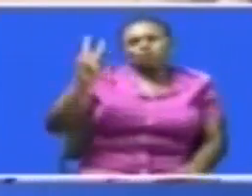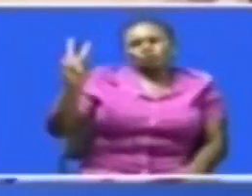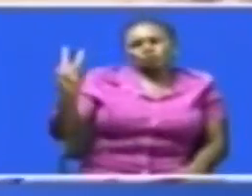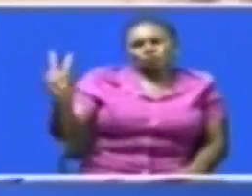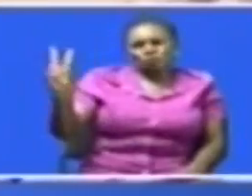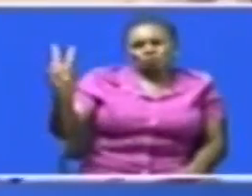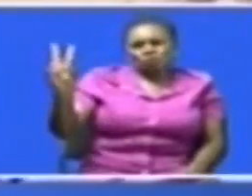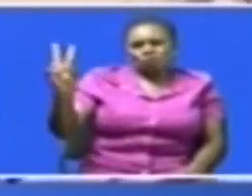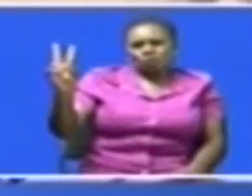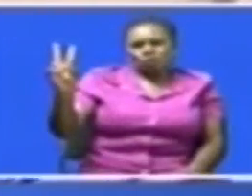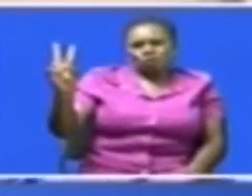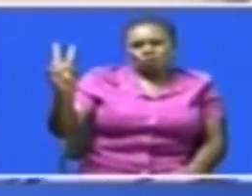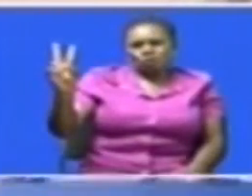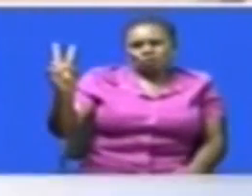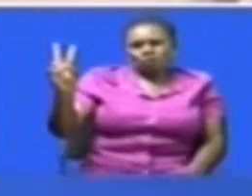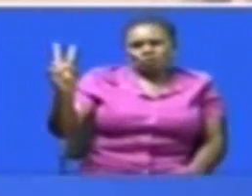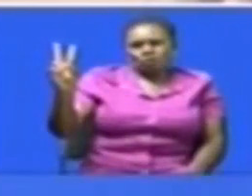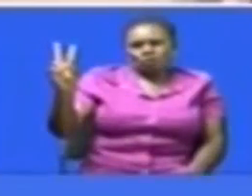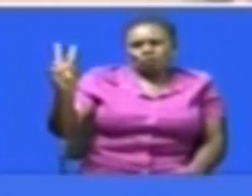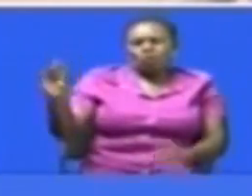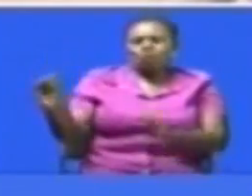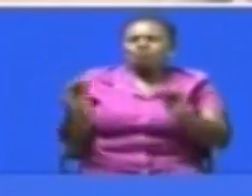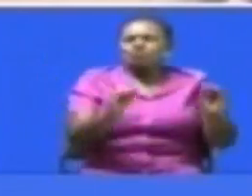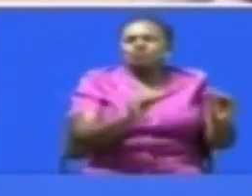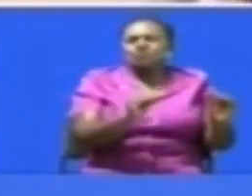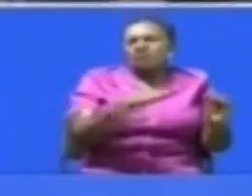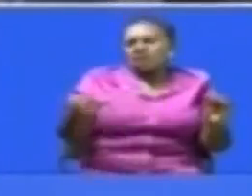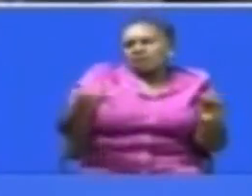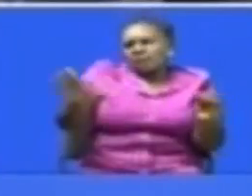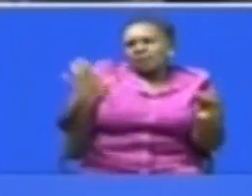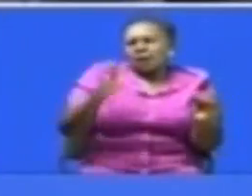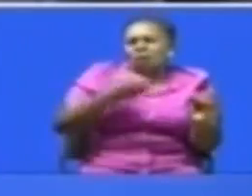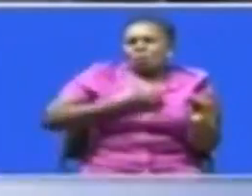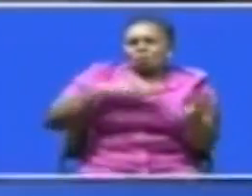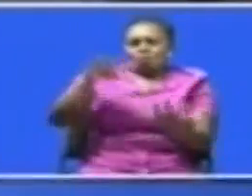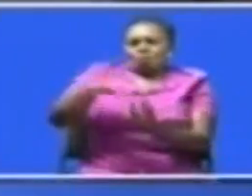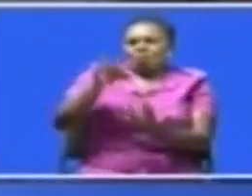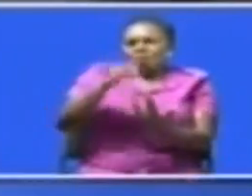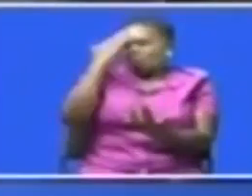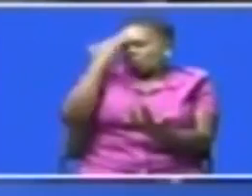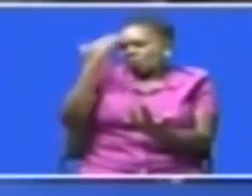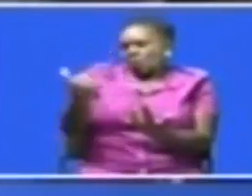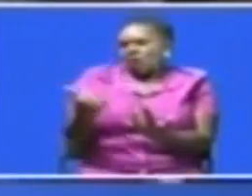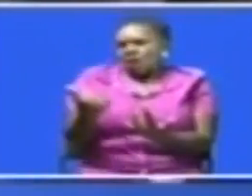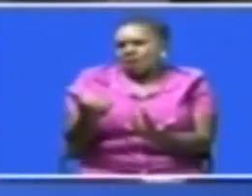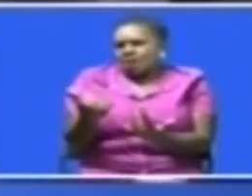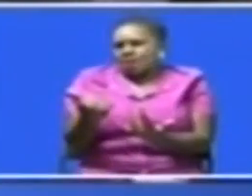Aror and Kimwarer Dam, from Elgeyo Marakwet County to a place of their own choice. Why fix